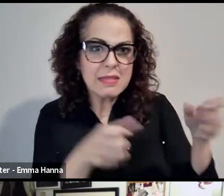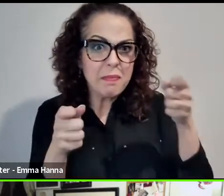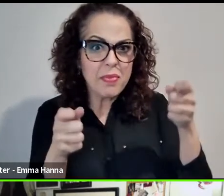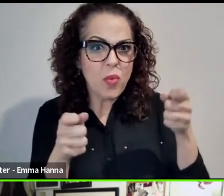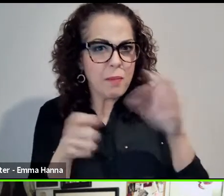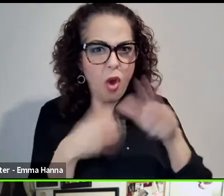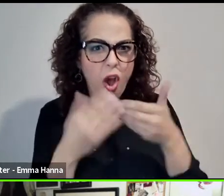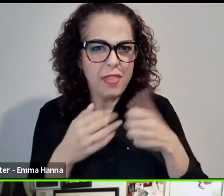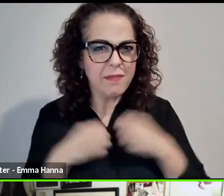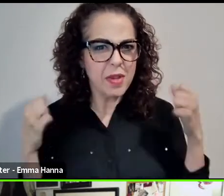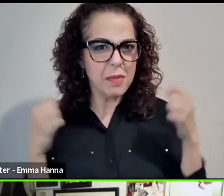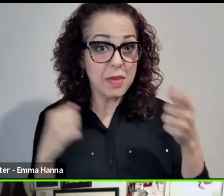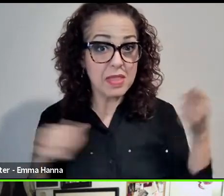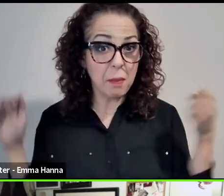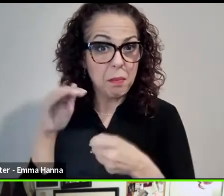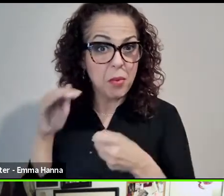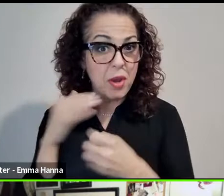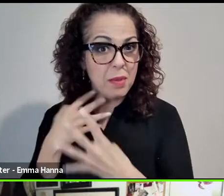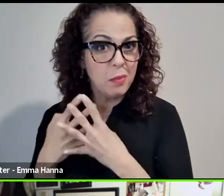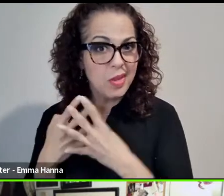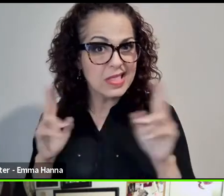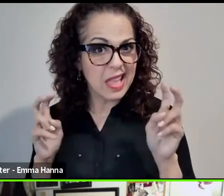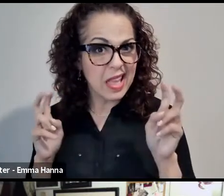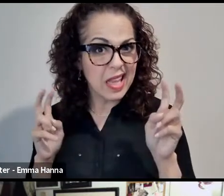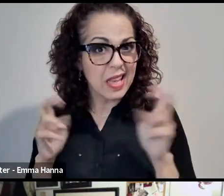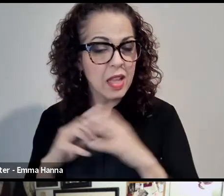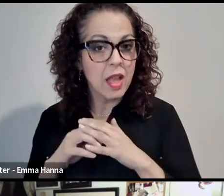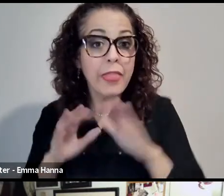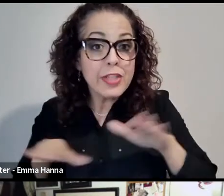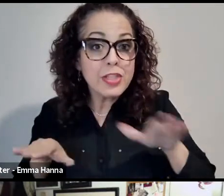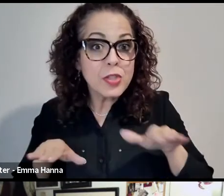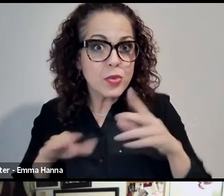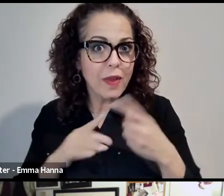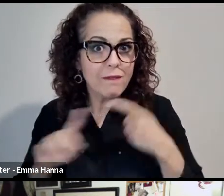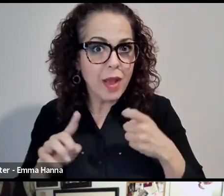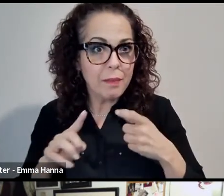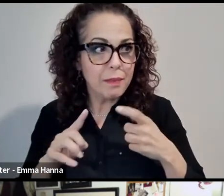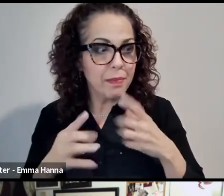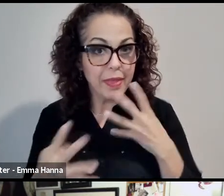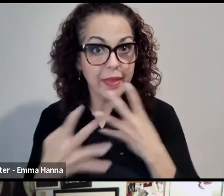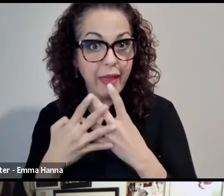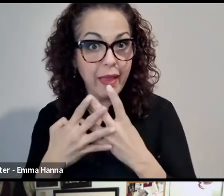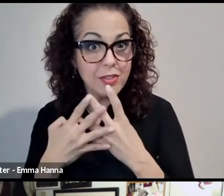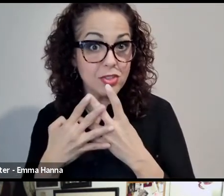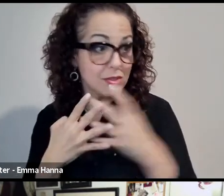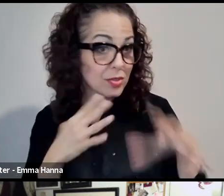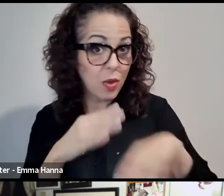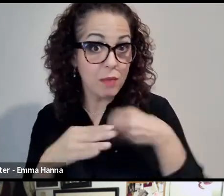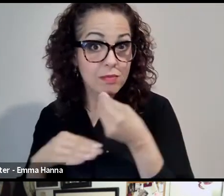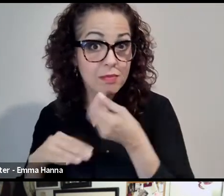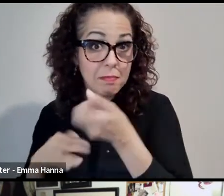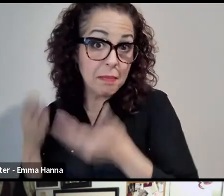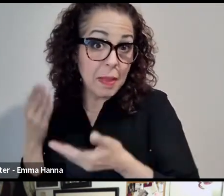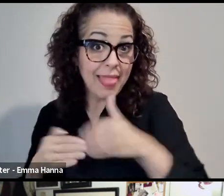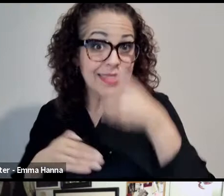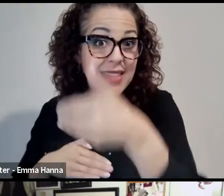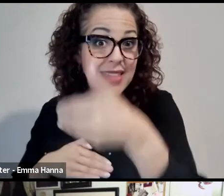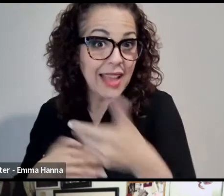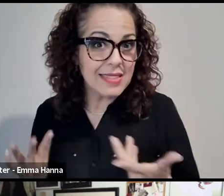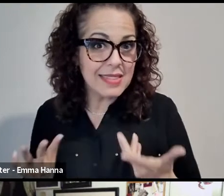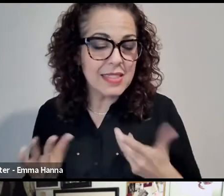you know. Put them in prison. You know, they got the children out of the cages. Maybe that's where we're going next. But yeah, you